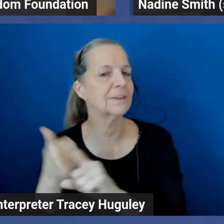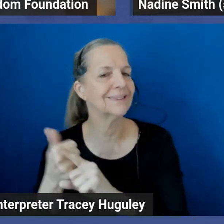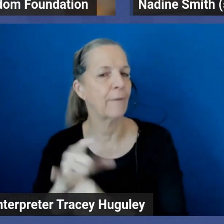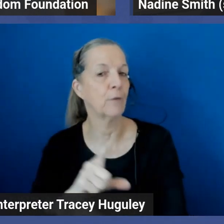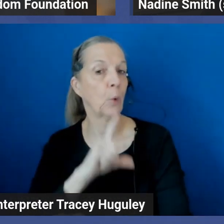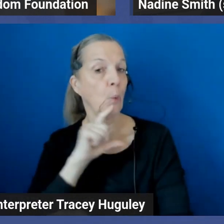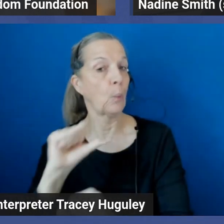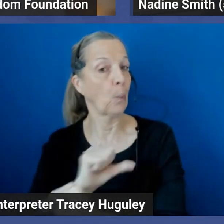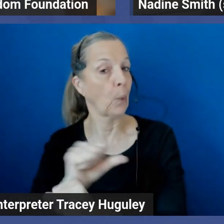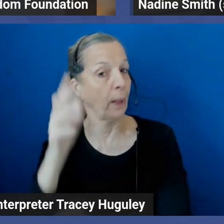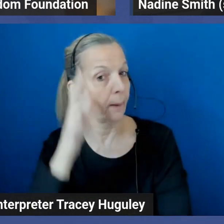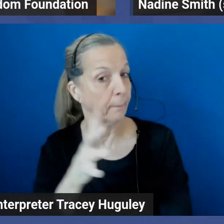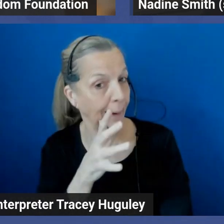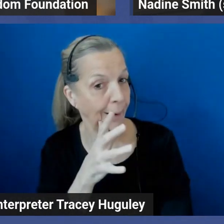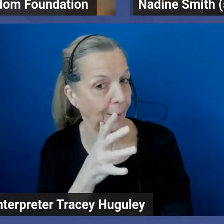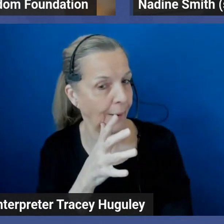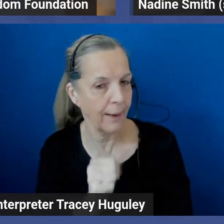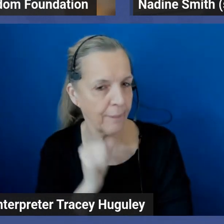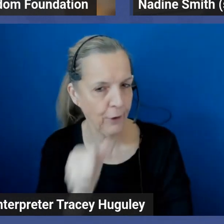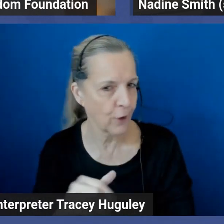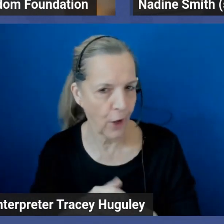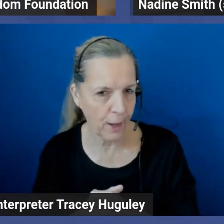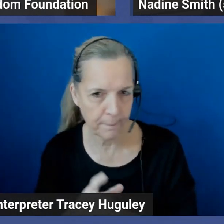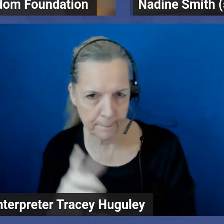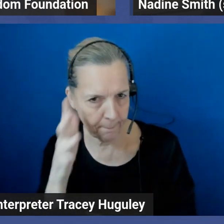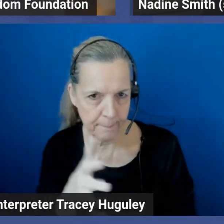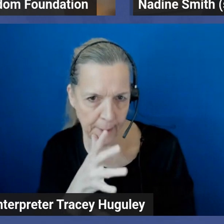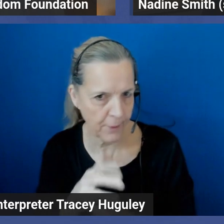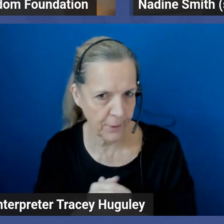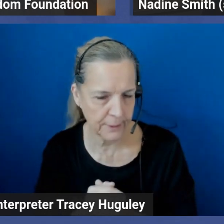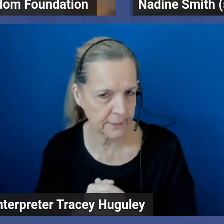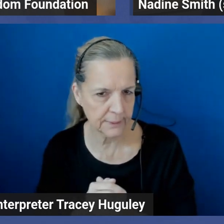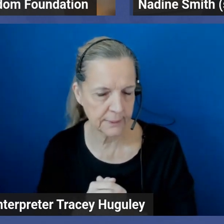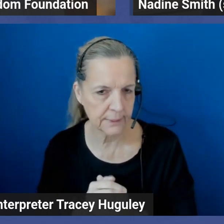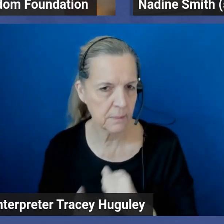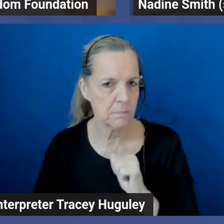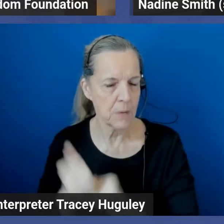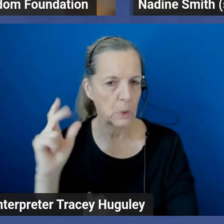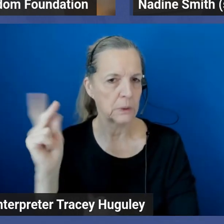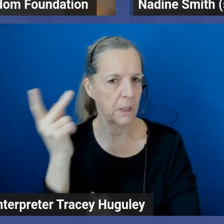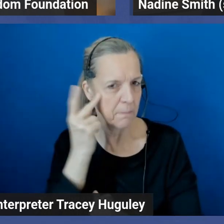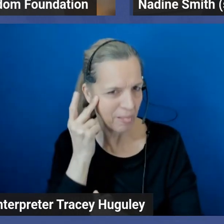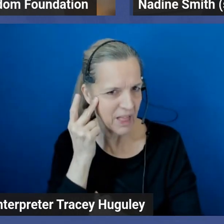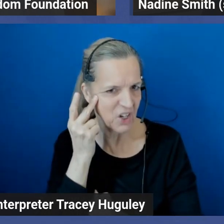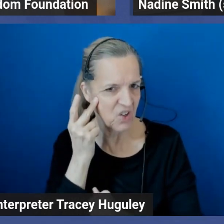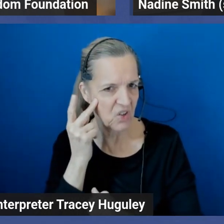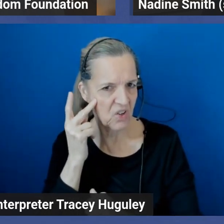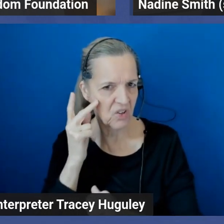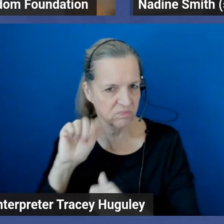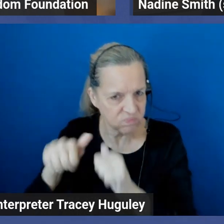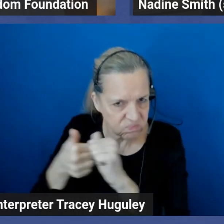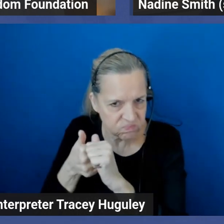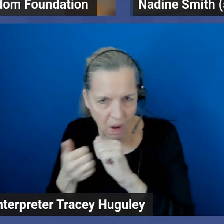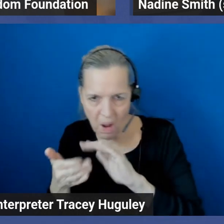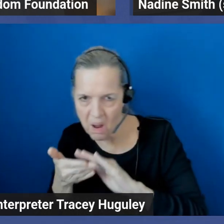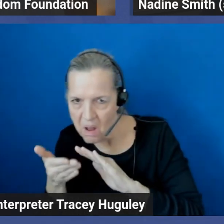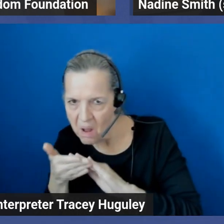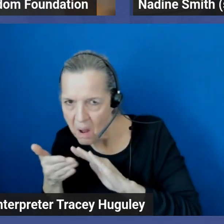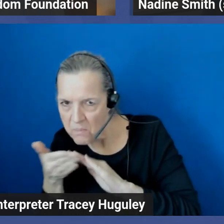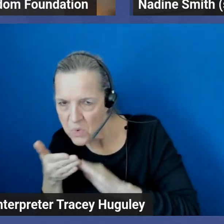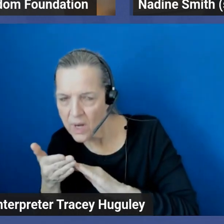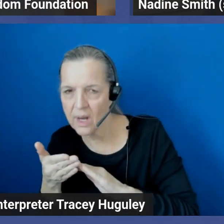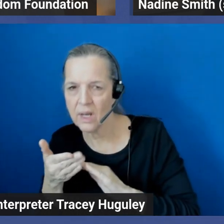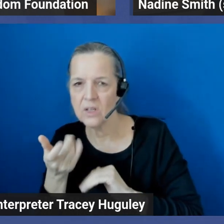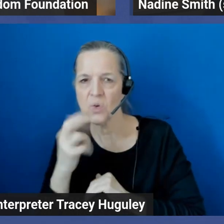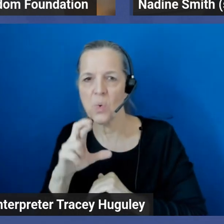of kids in public schools. Turns out they weren't. For the most part, they were political operatives, or they had their kids in these